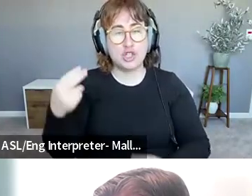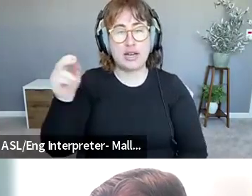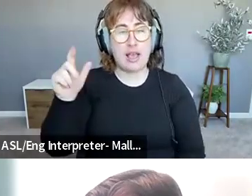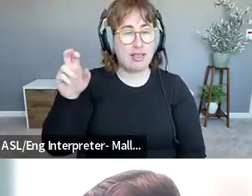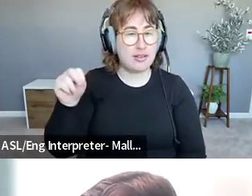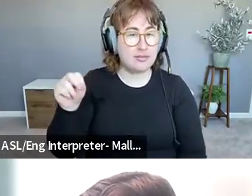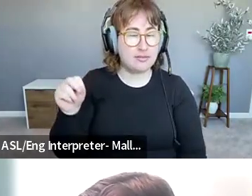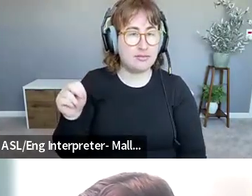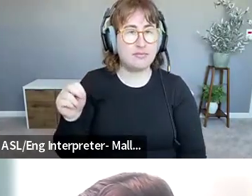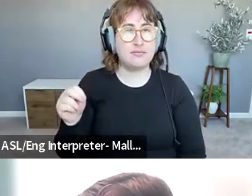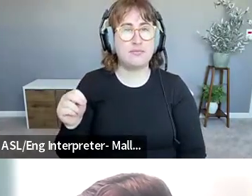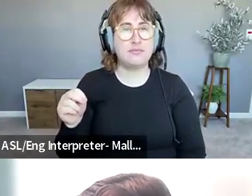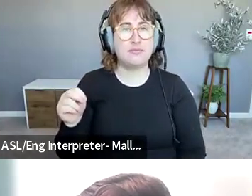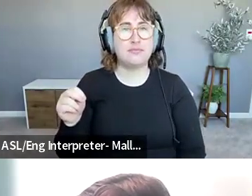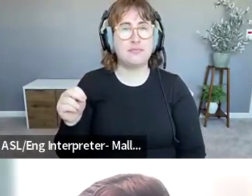Helen.